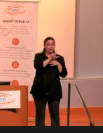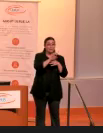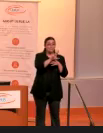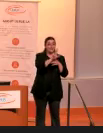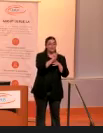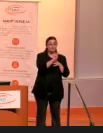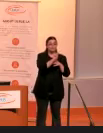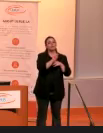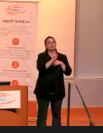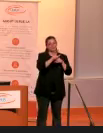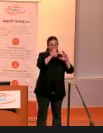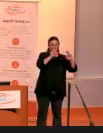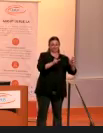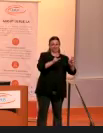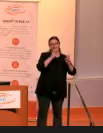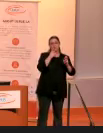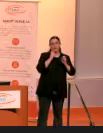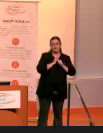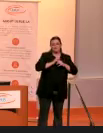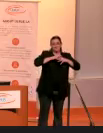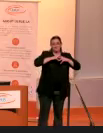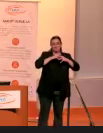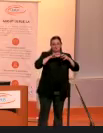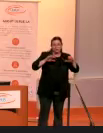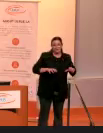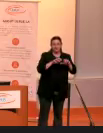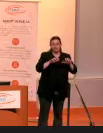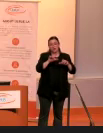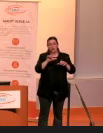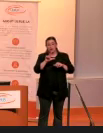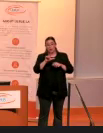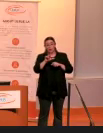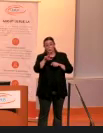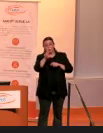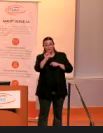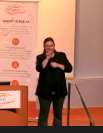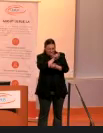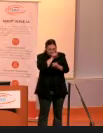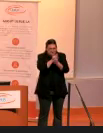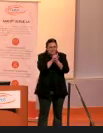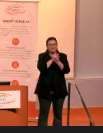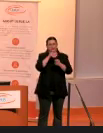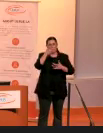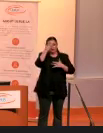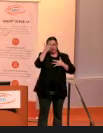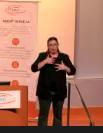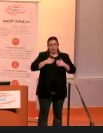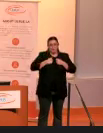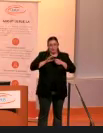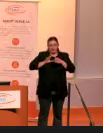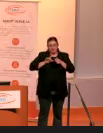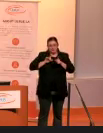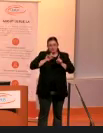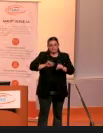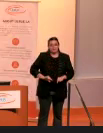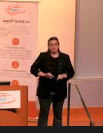inflammatory activity, lupus specific antibodies, and these work on a variety of clinical